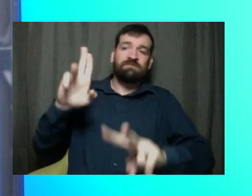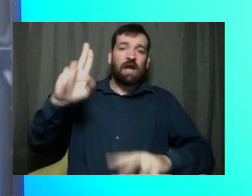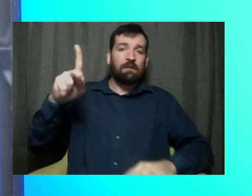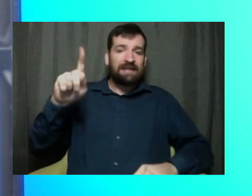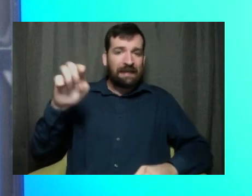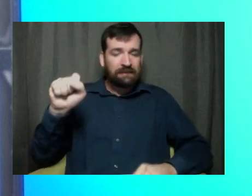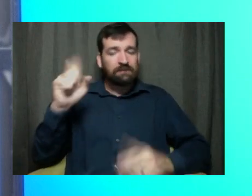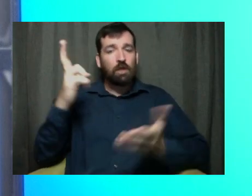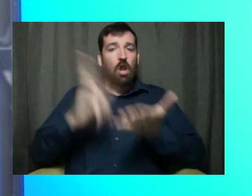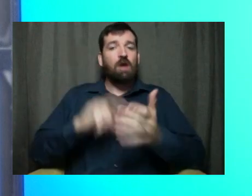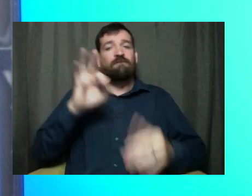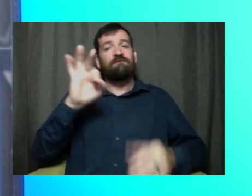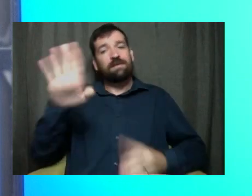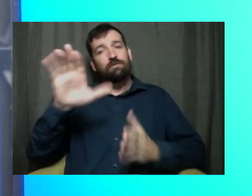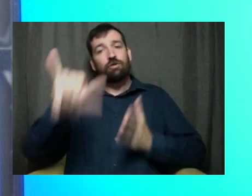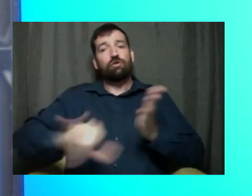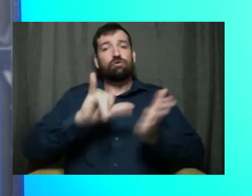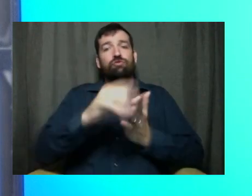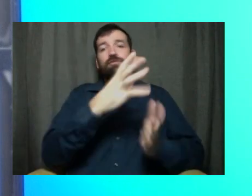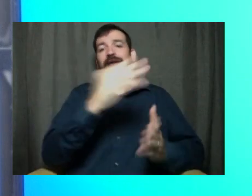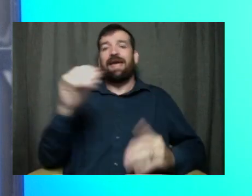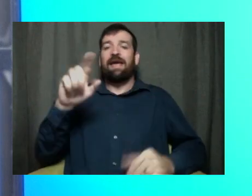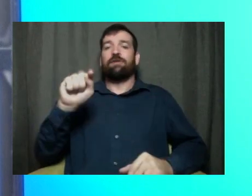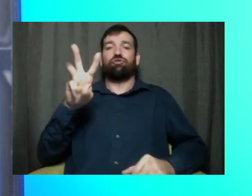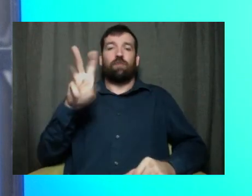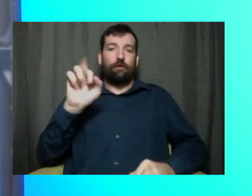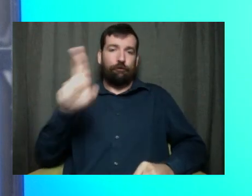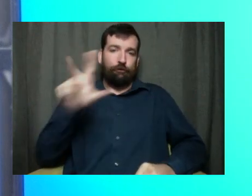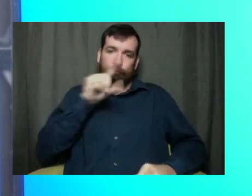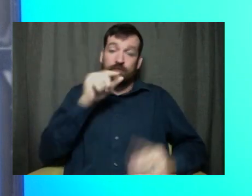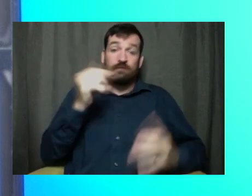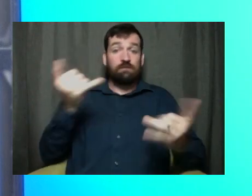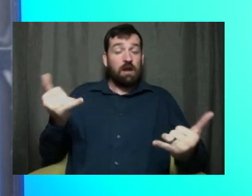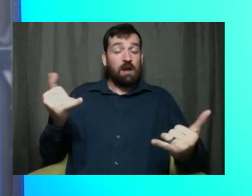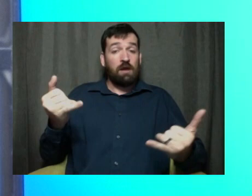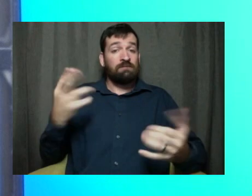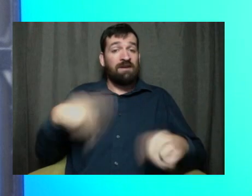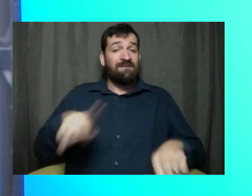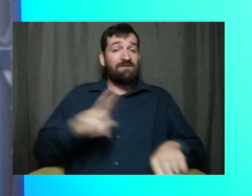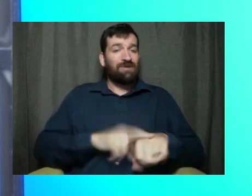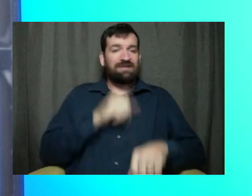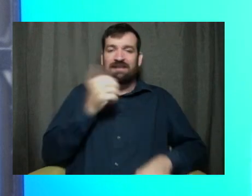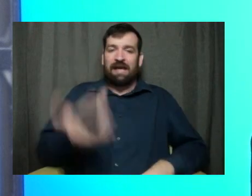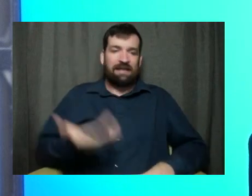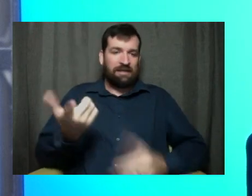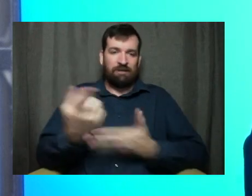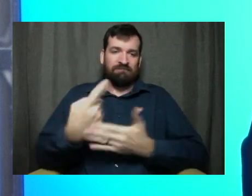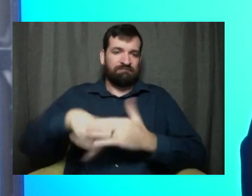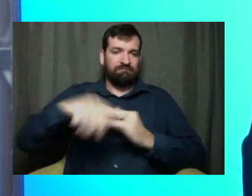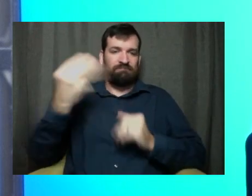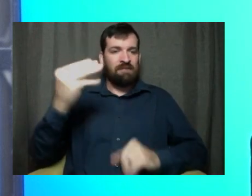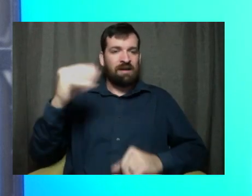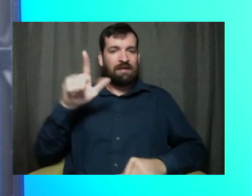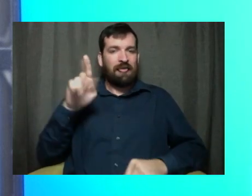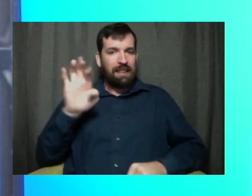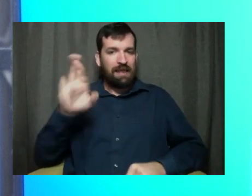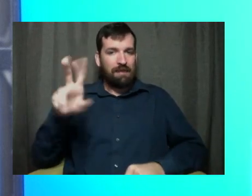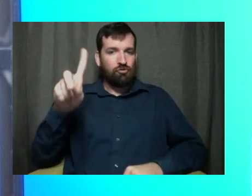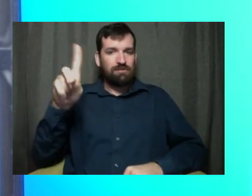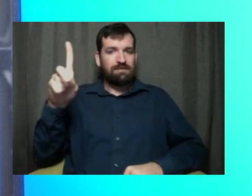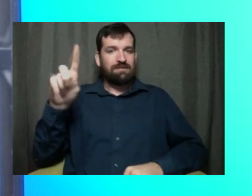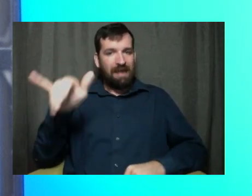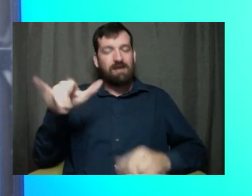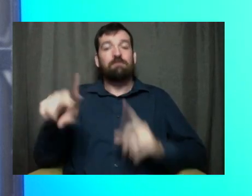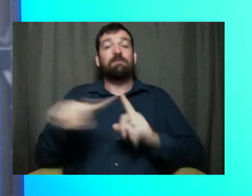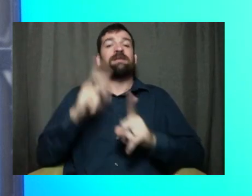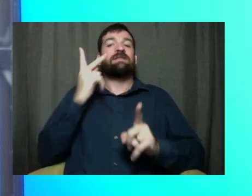Facebook, YouTube, and on Twitter. Now we, of course, won't be here on Labor Day, but we will see you back here Tuesday. And as we return to